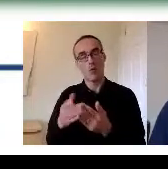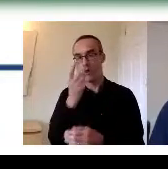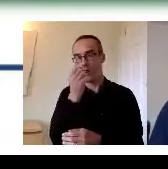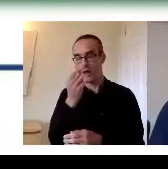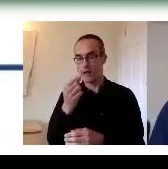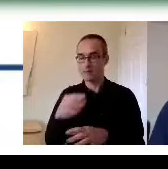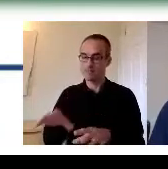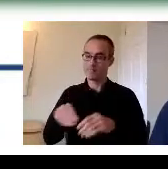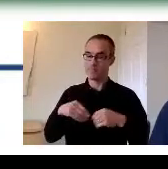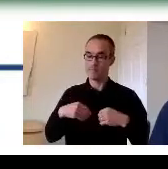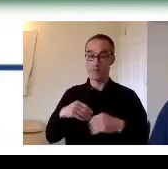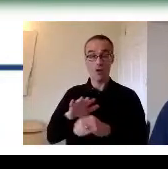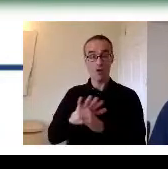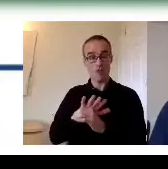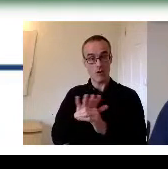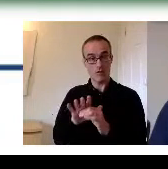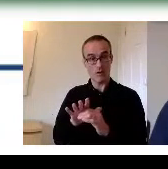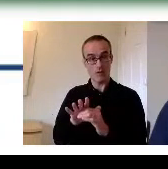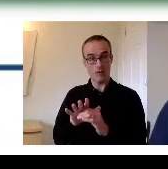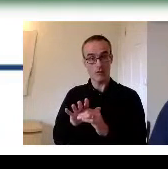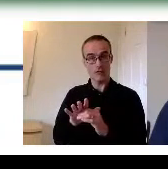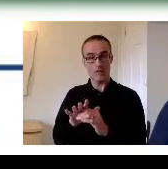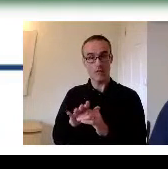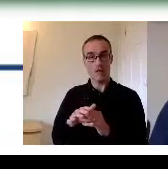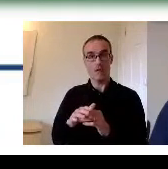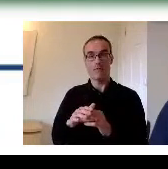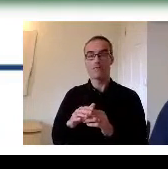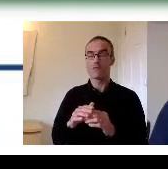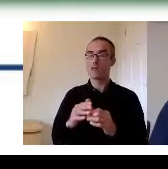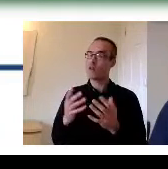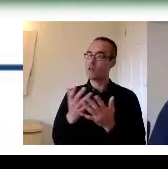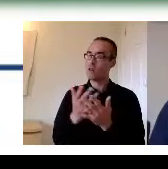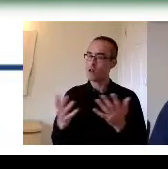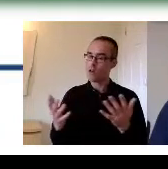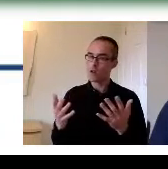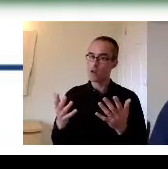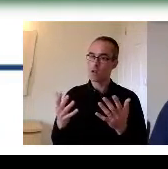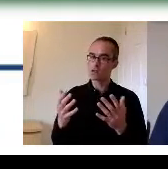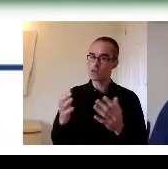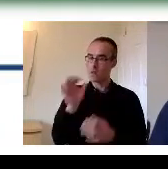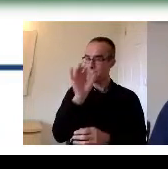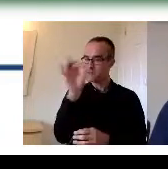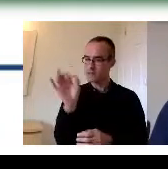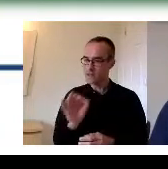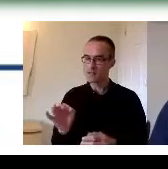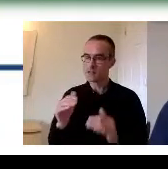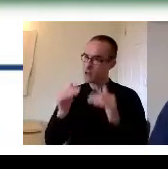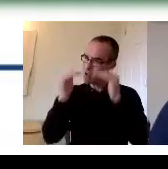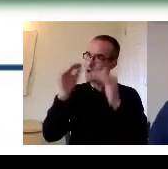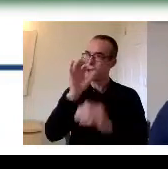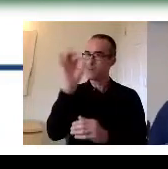overrepresentation on wards in hospitals, overrepresentation in ICU